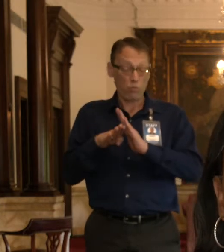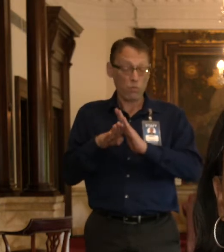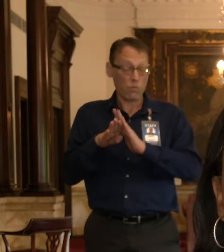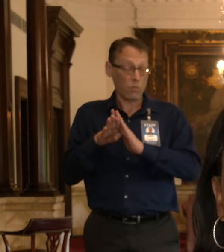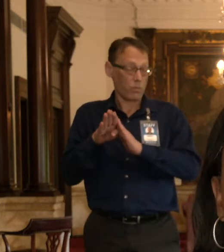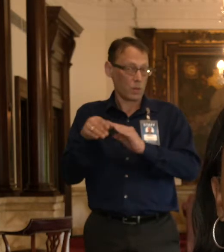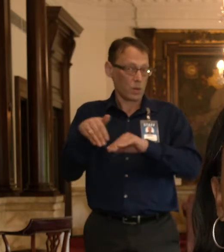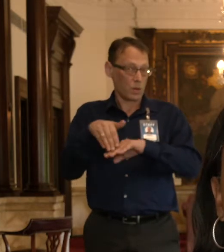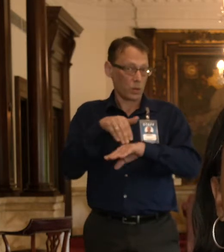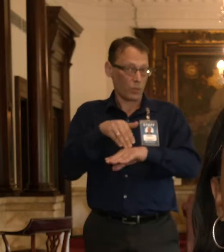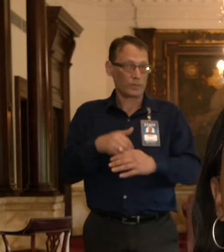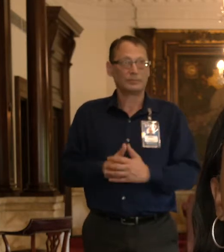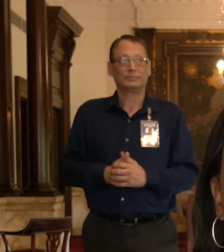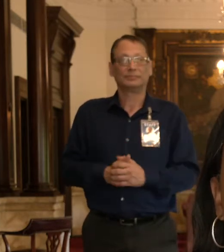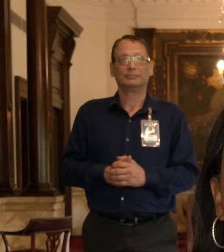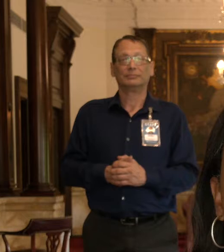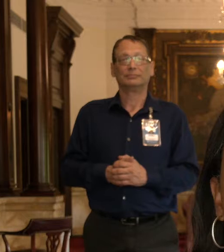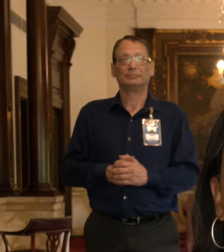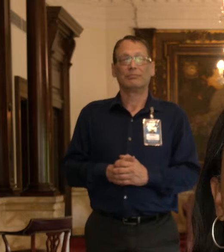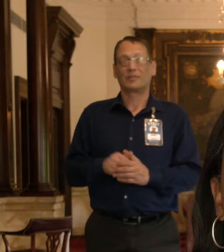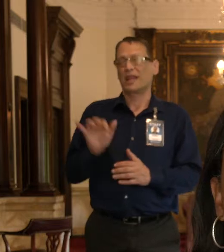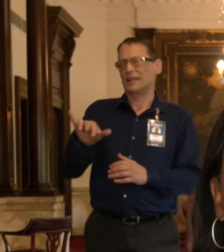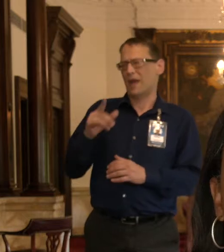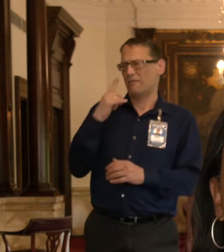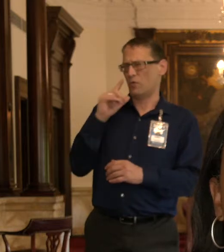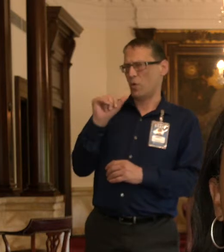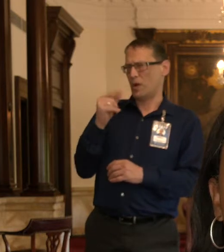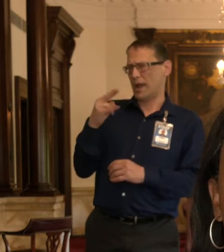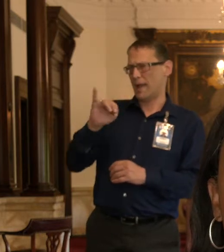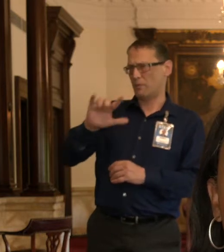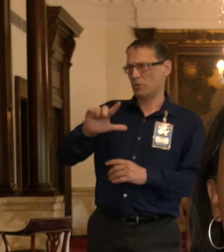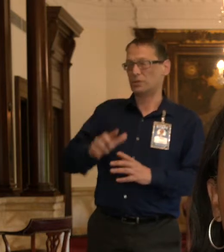upward in April.